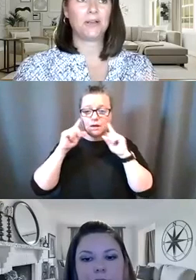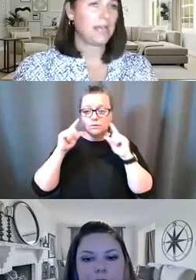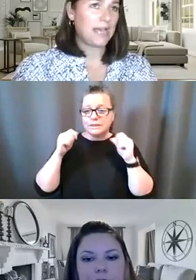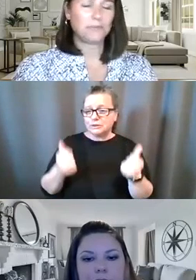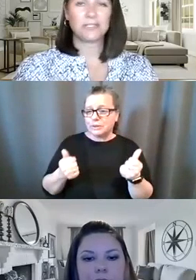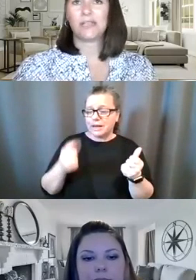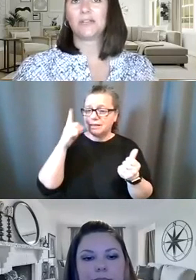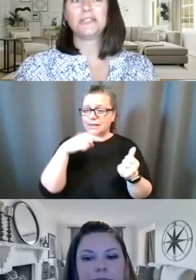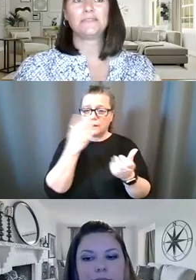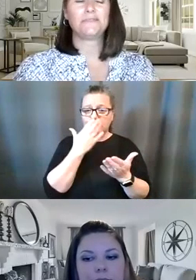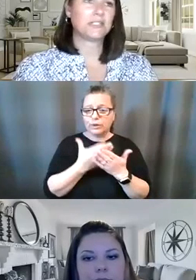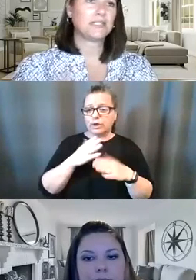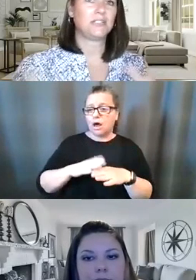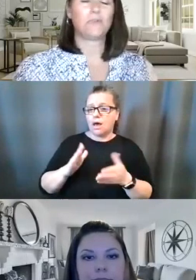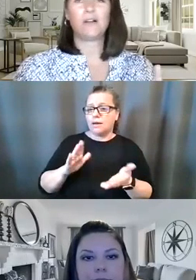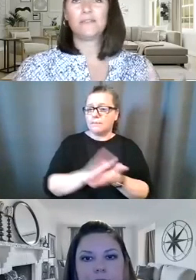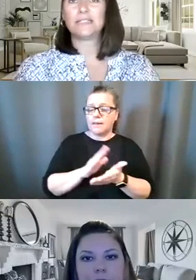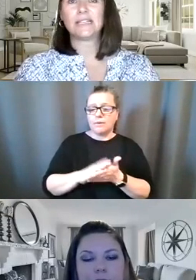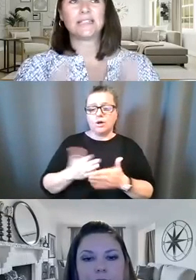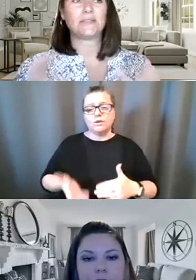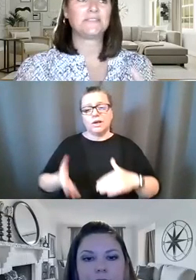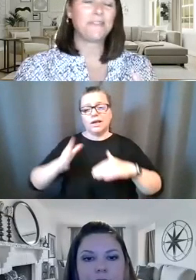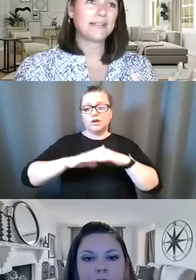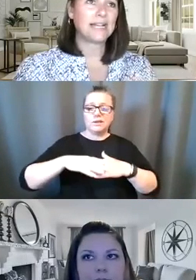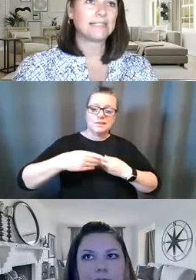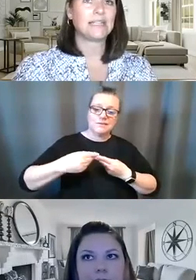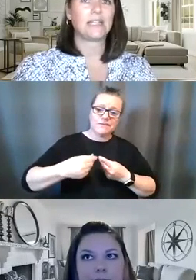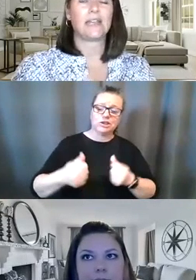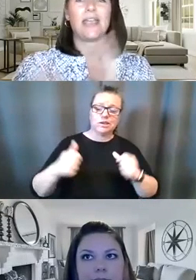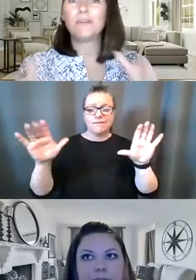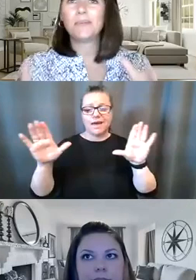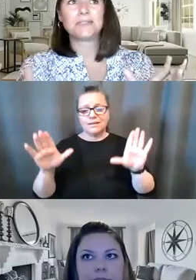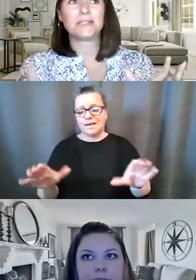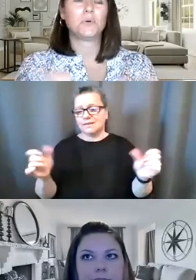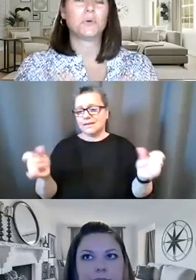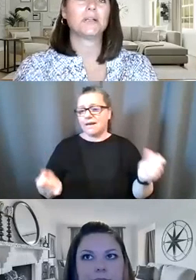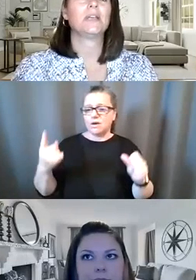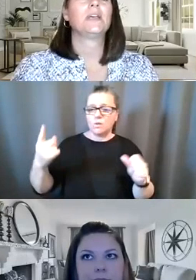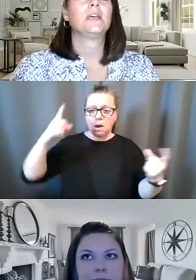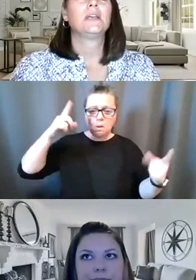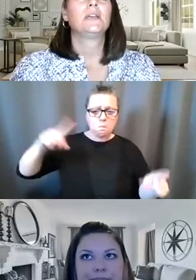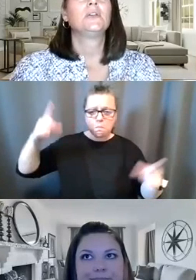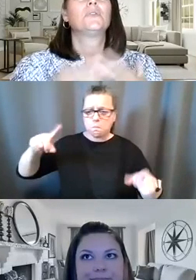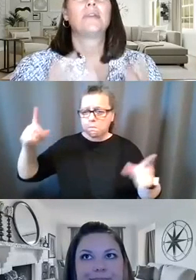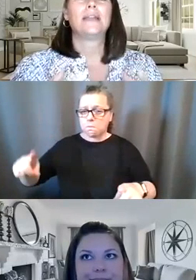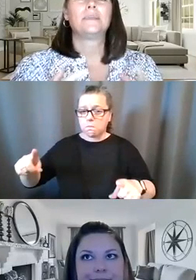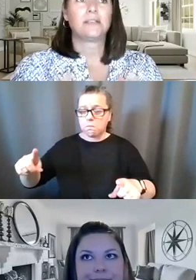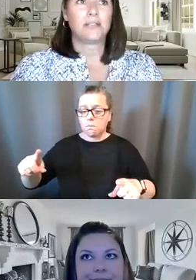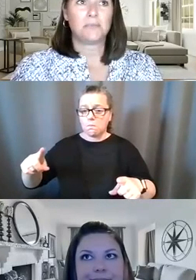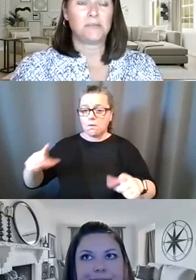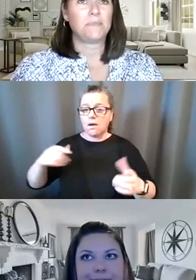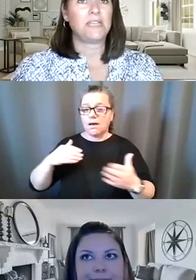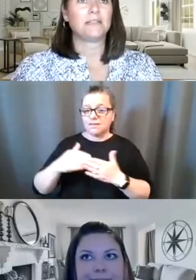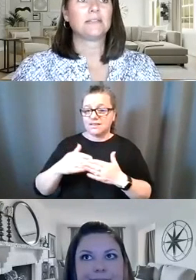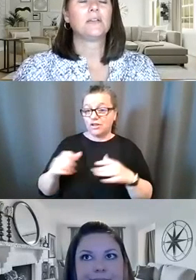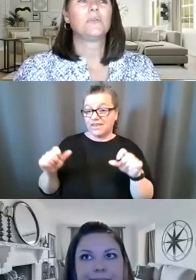paper, and it was going to increase efficiency and do all of these things. And it was fantastic. And everybody was on board right up until the